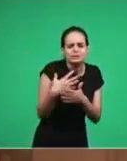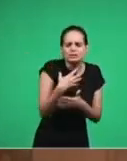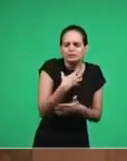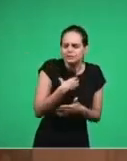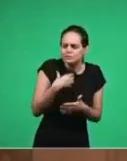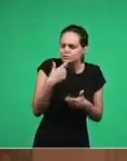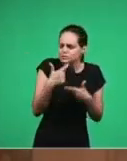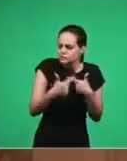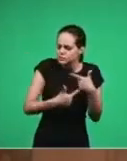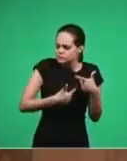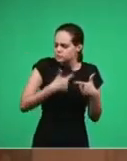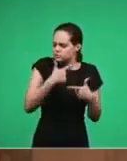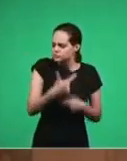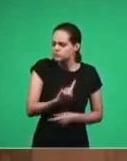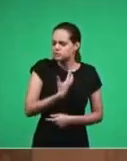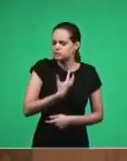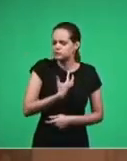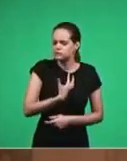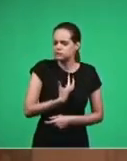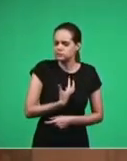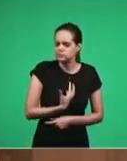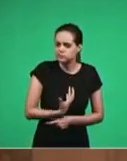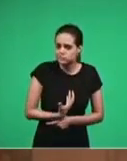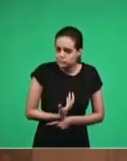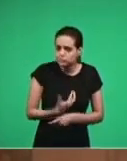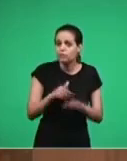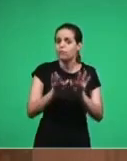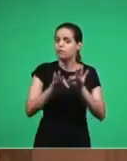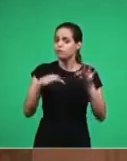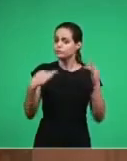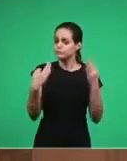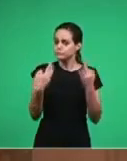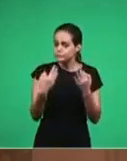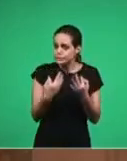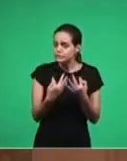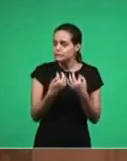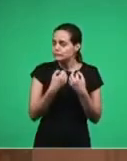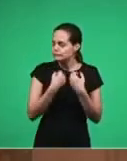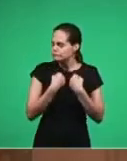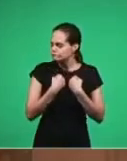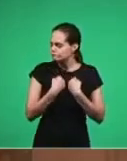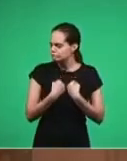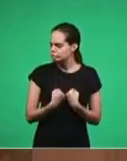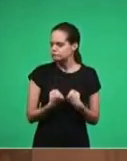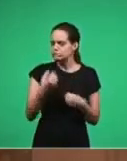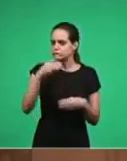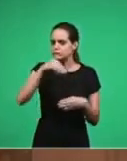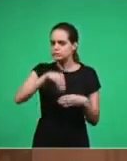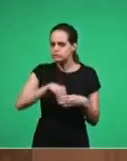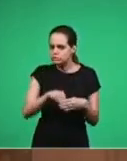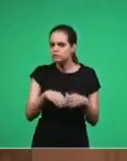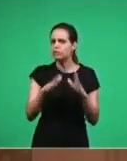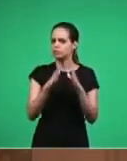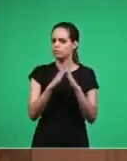And we are here today to speak of this and how to perfect our ministries. We know that many of us are tired.